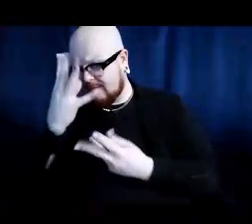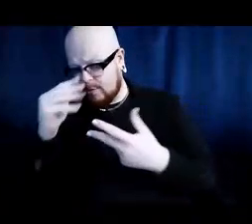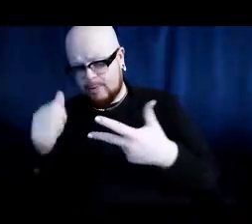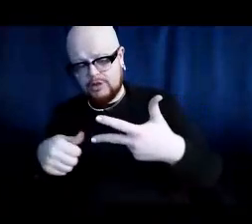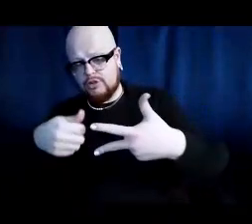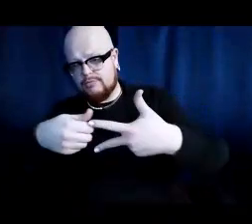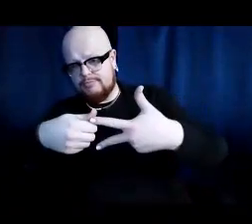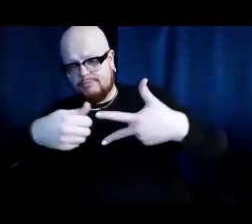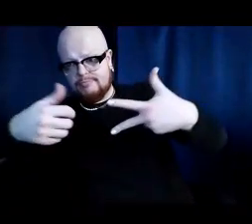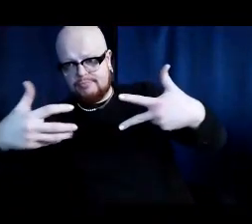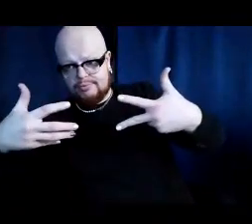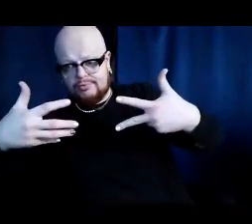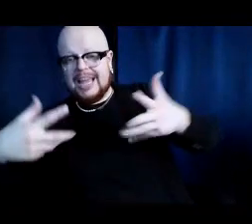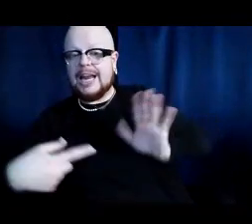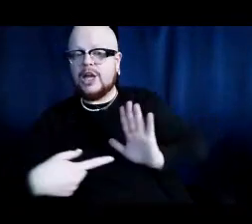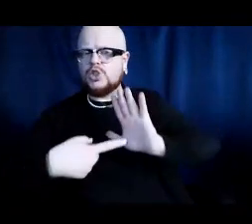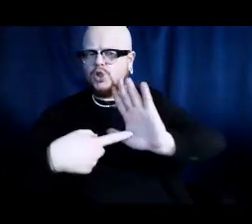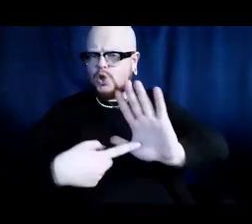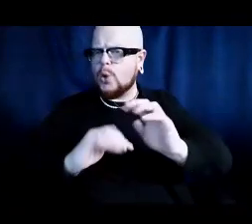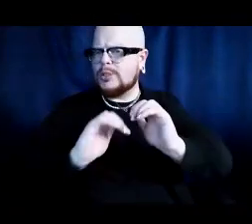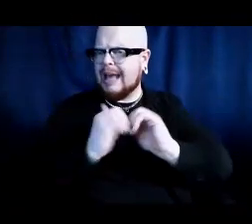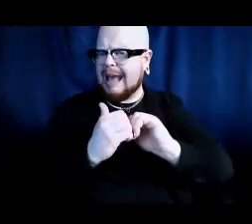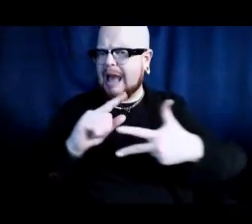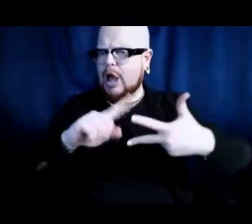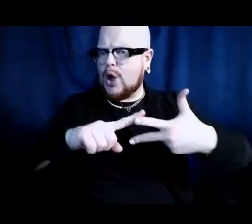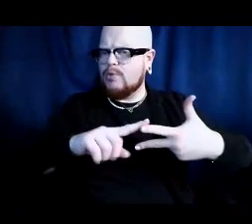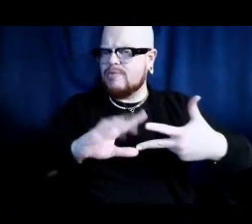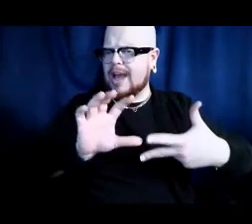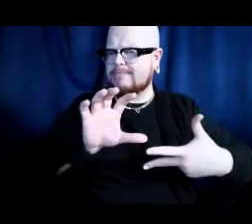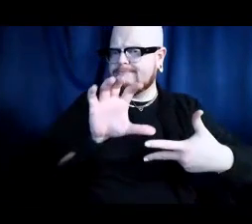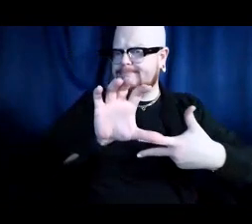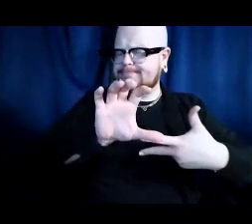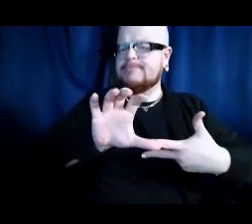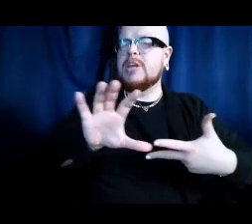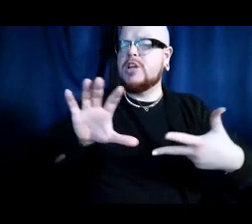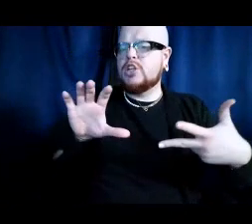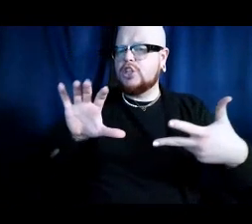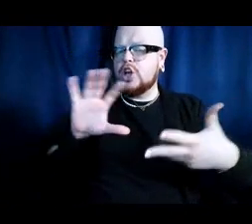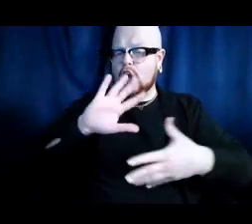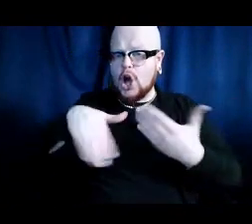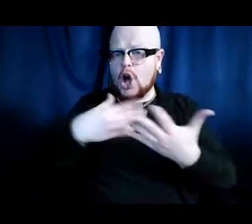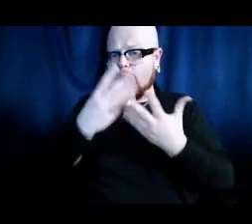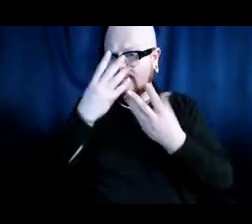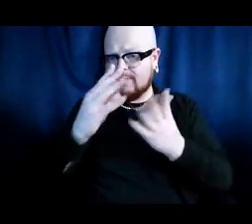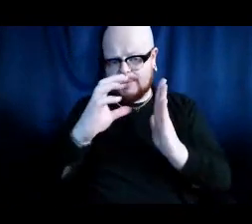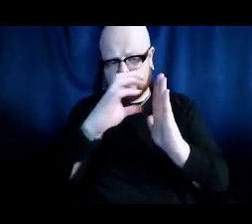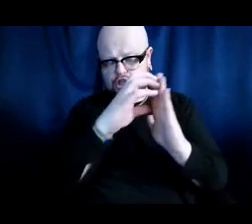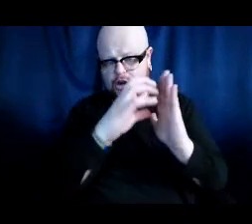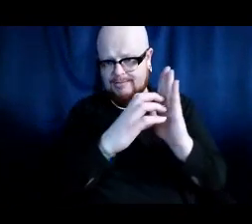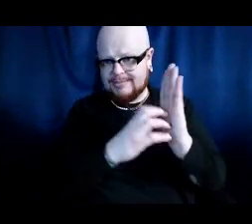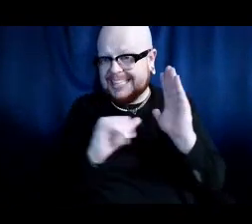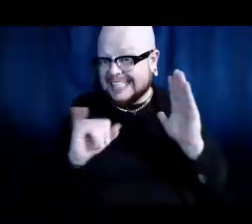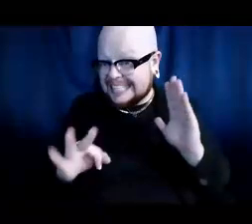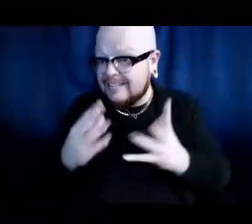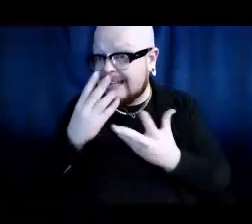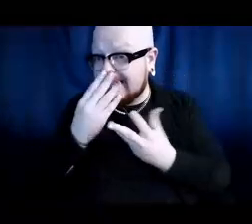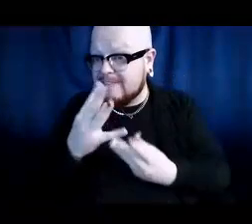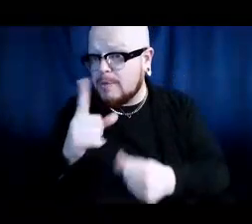chunk the information by topics. When the information is chunked, users can find the information more